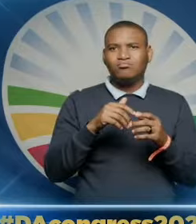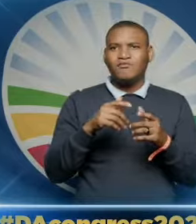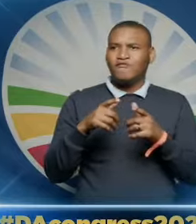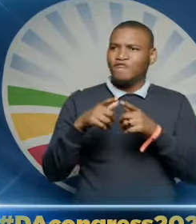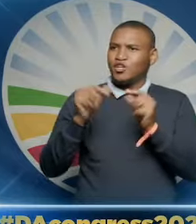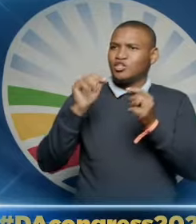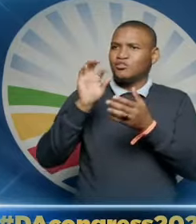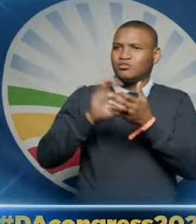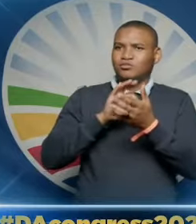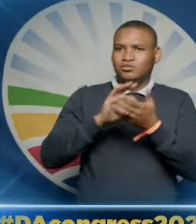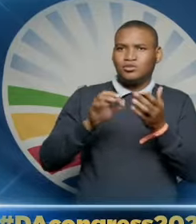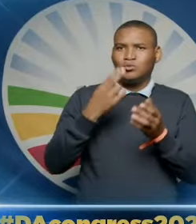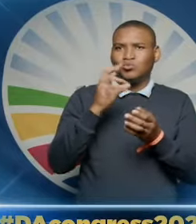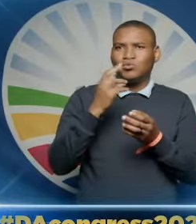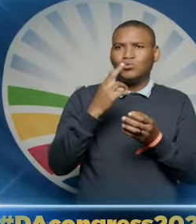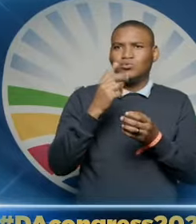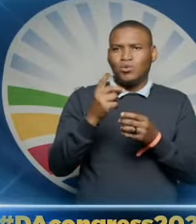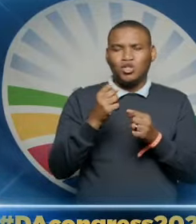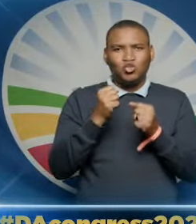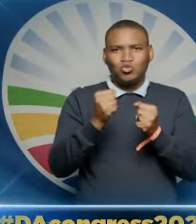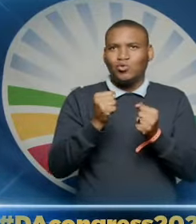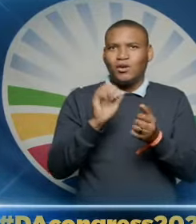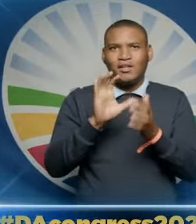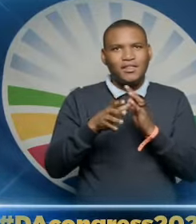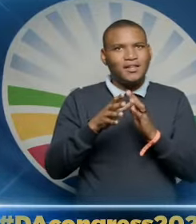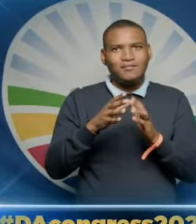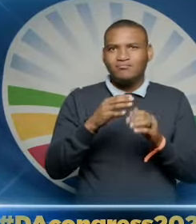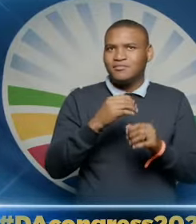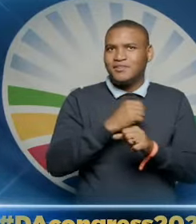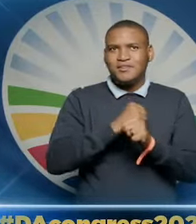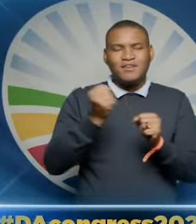2021 stronger than ever before.